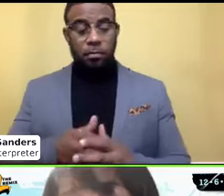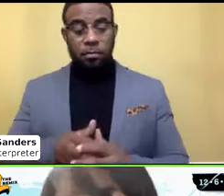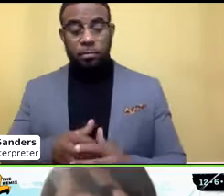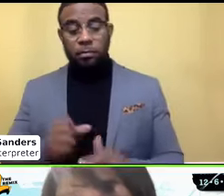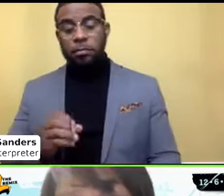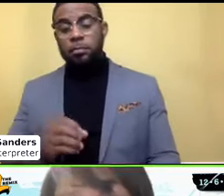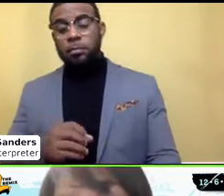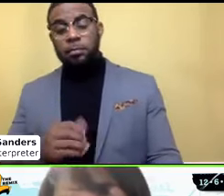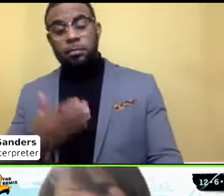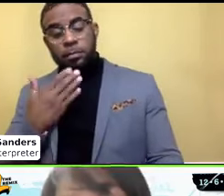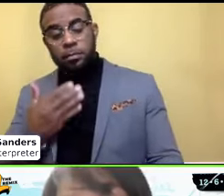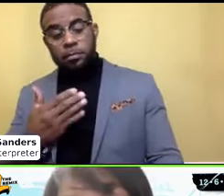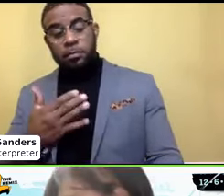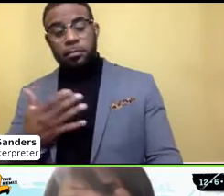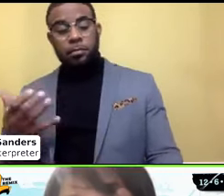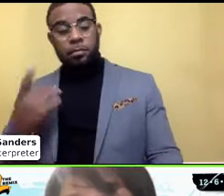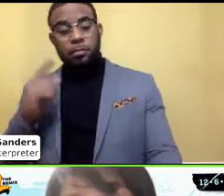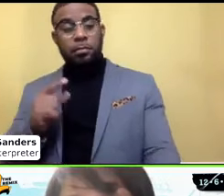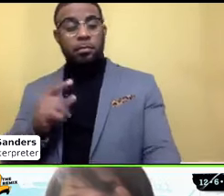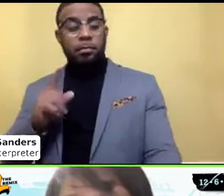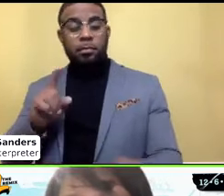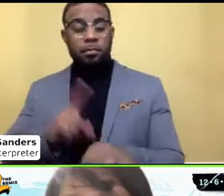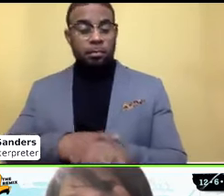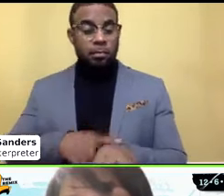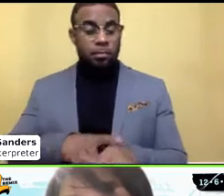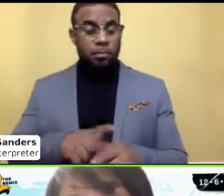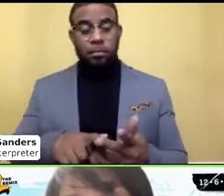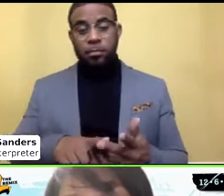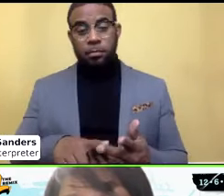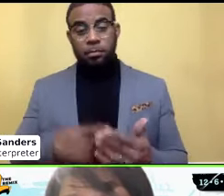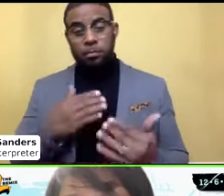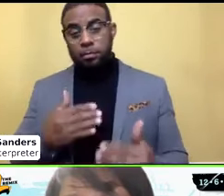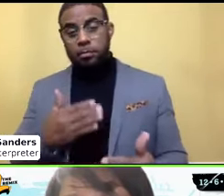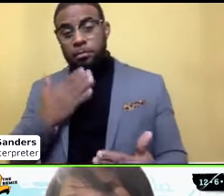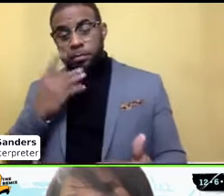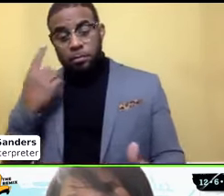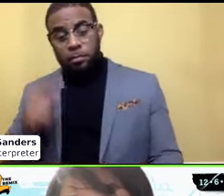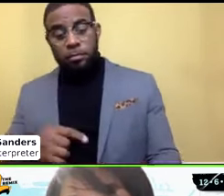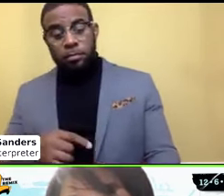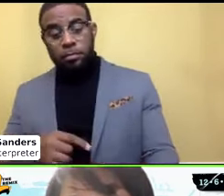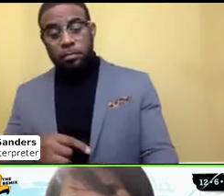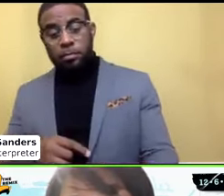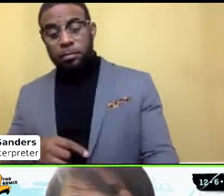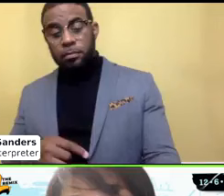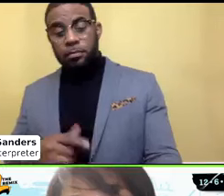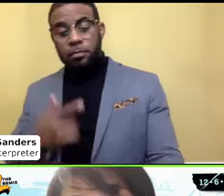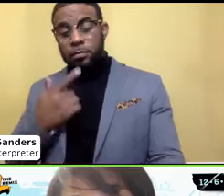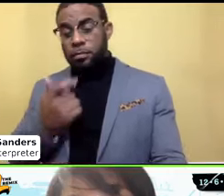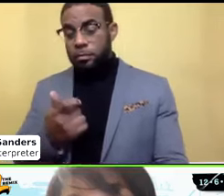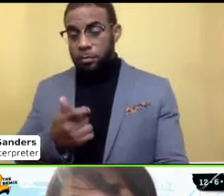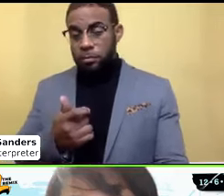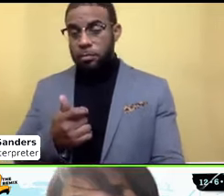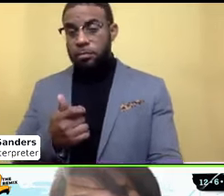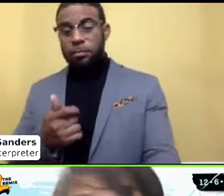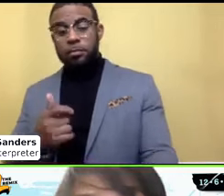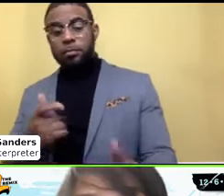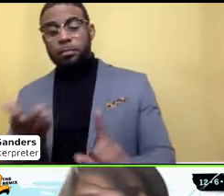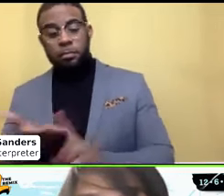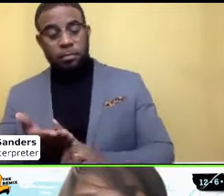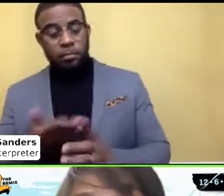So thank you so much for your time, Netfa. Thank you for this interesting and